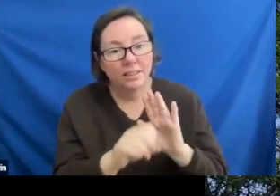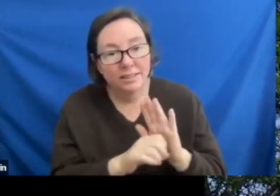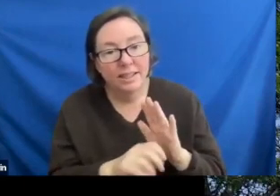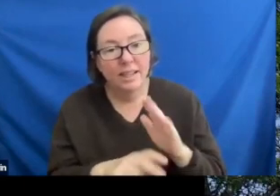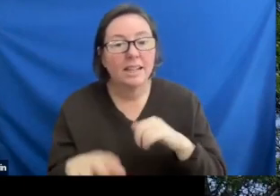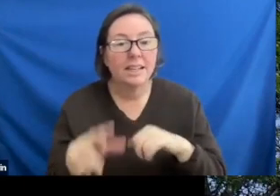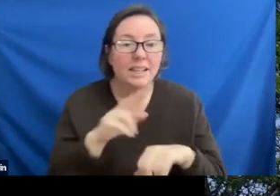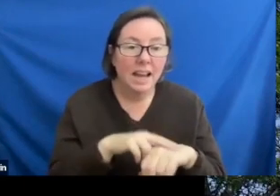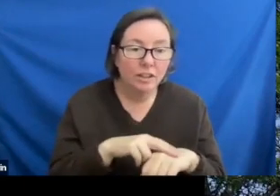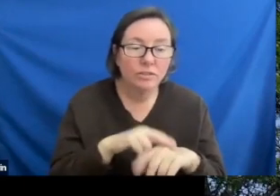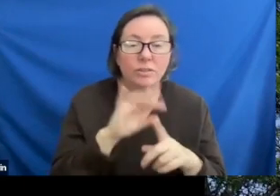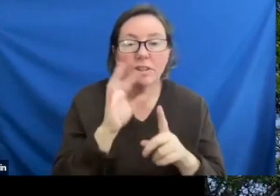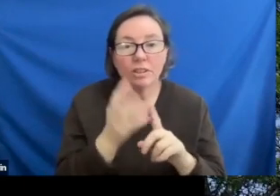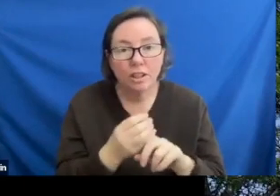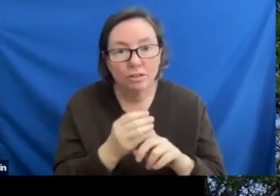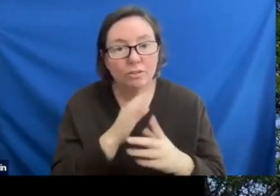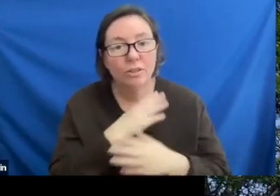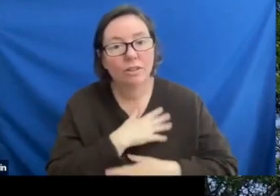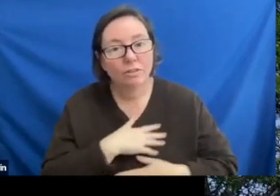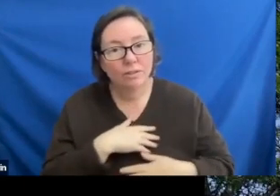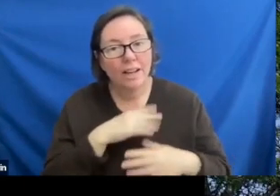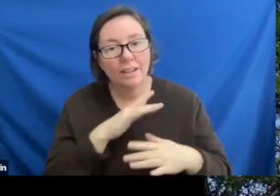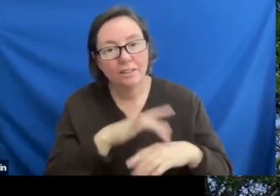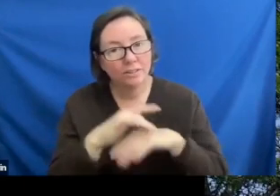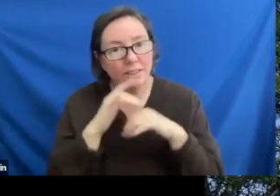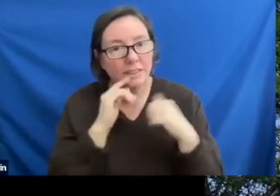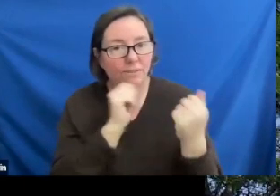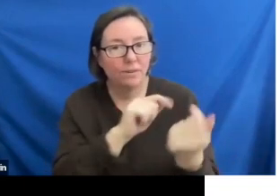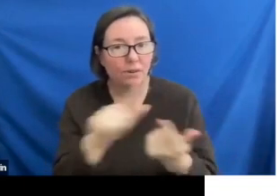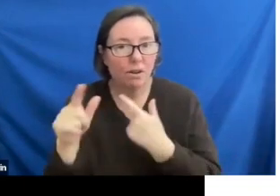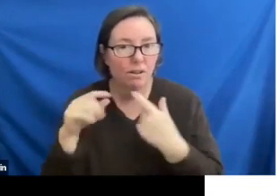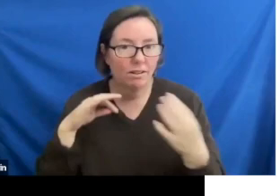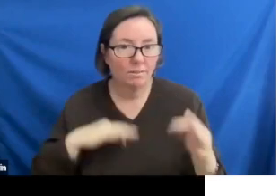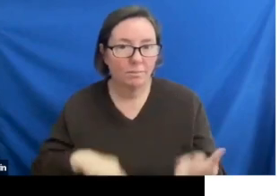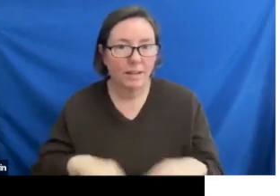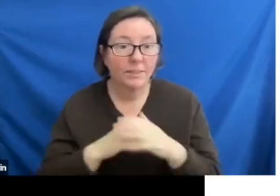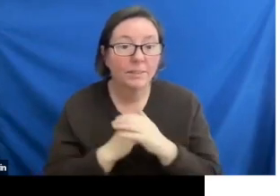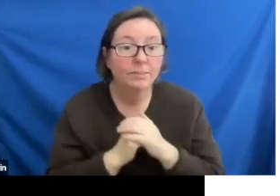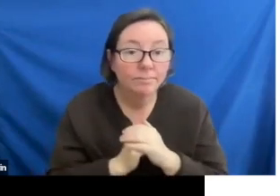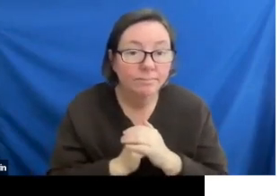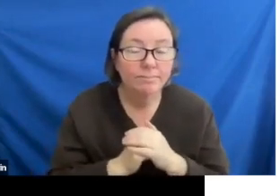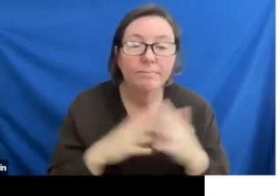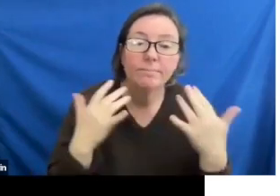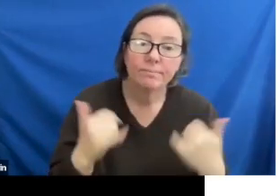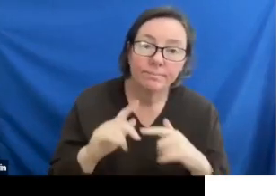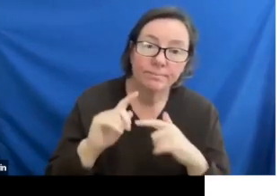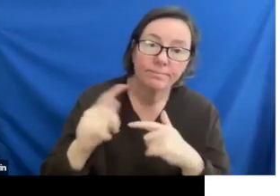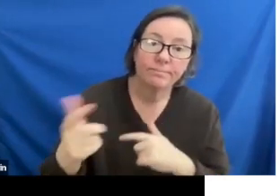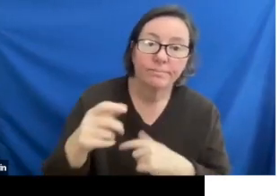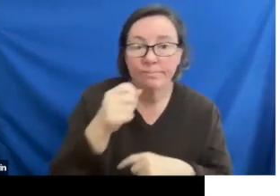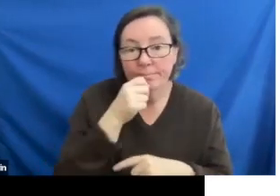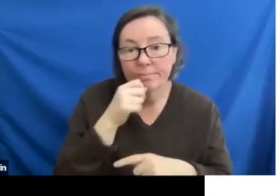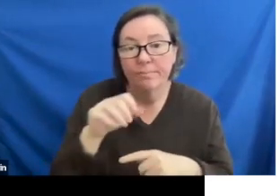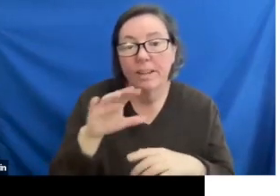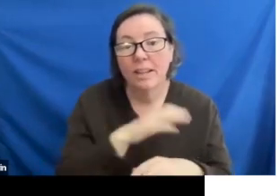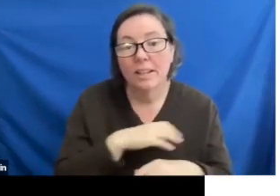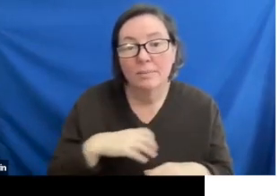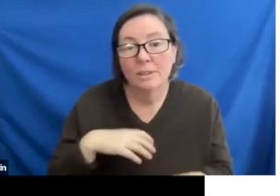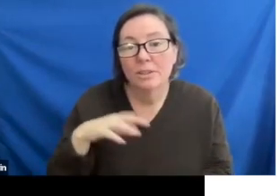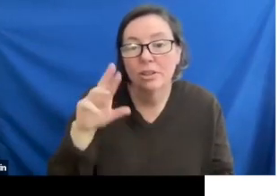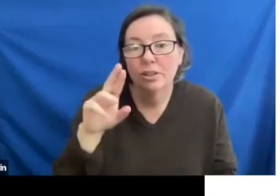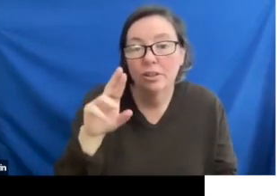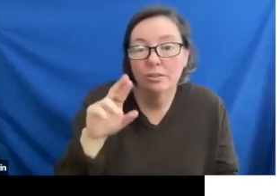recreational resources for the well-being of all. And with that, I will be passing the mic over to Commissioner Arrigo.